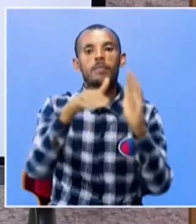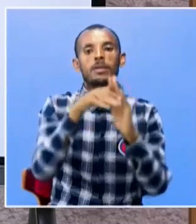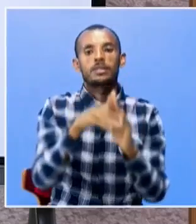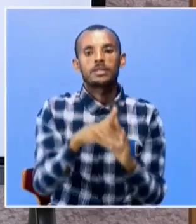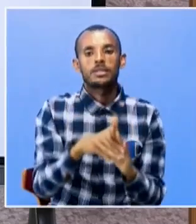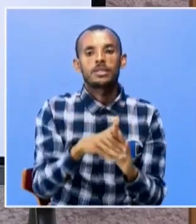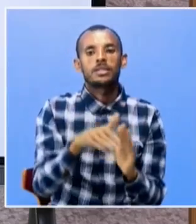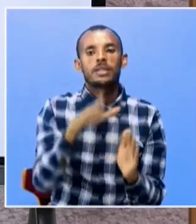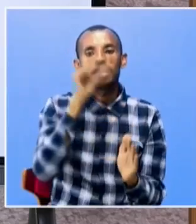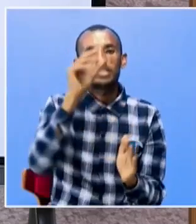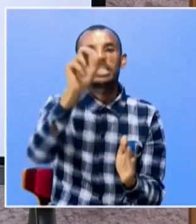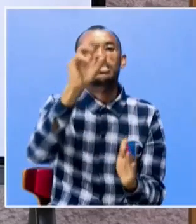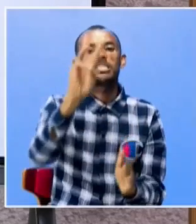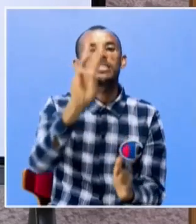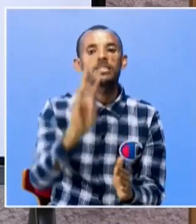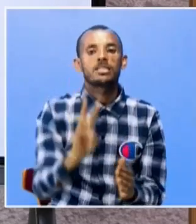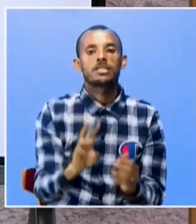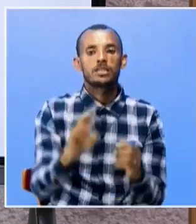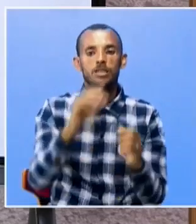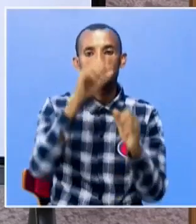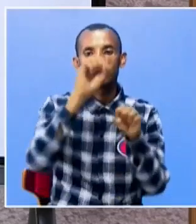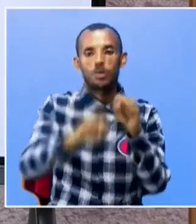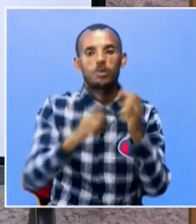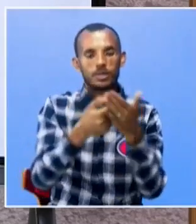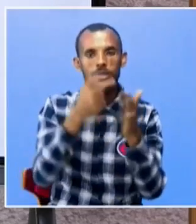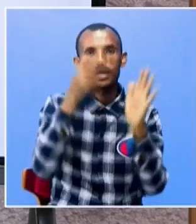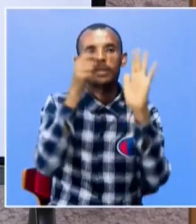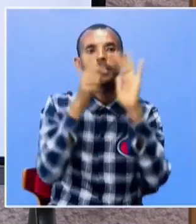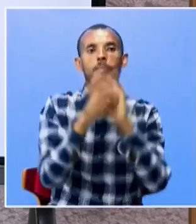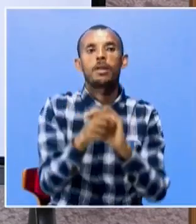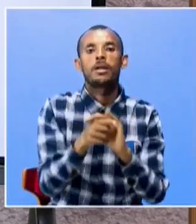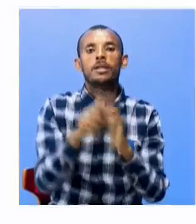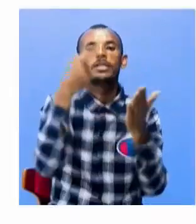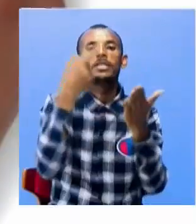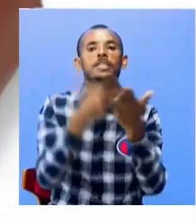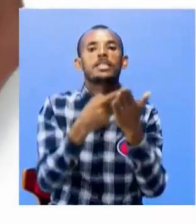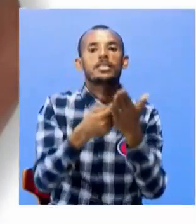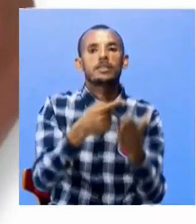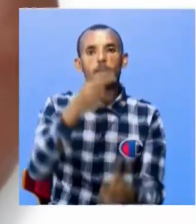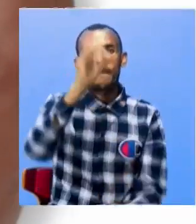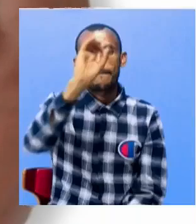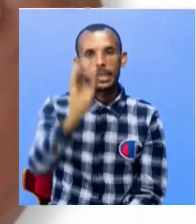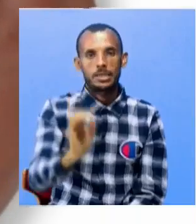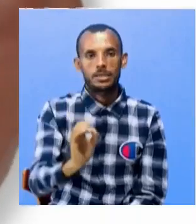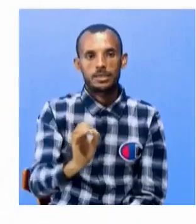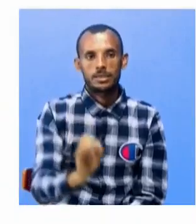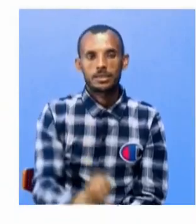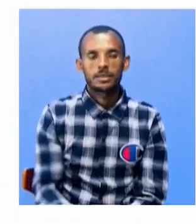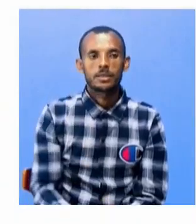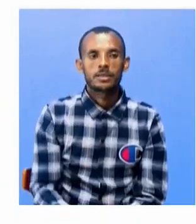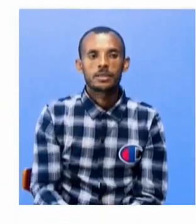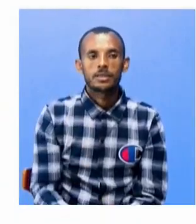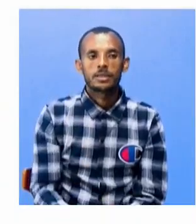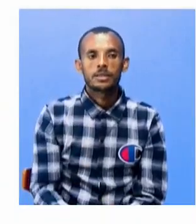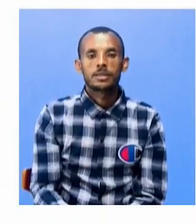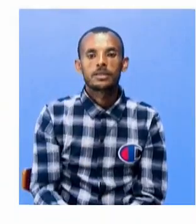36. So in this example, this percent